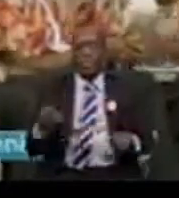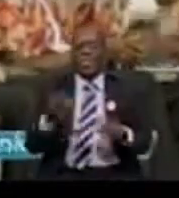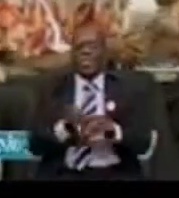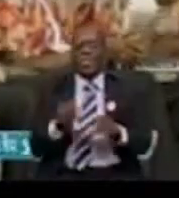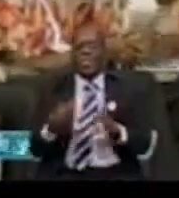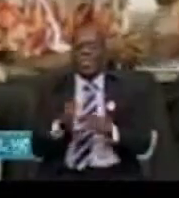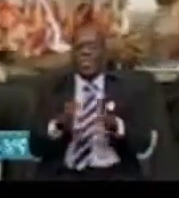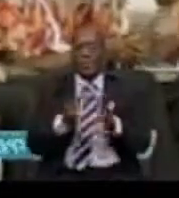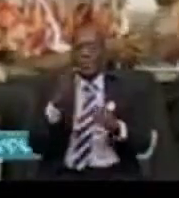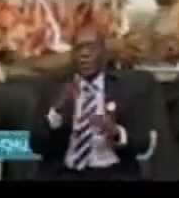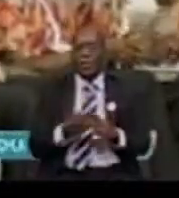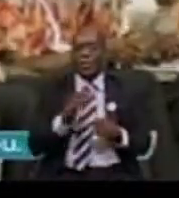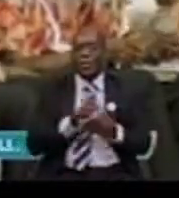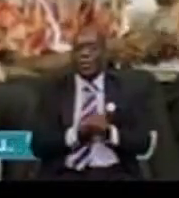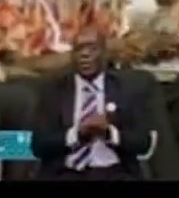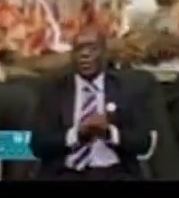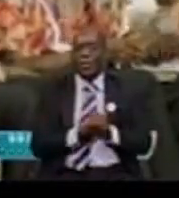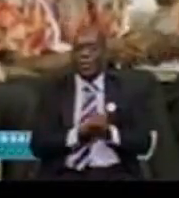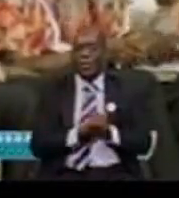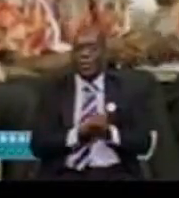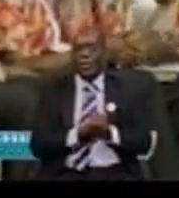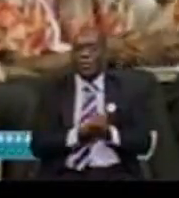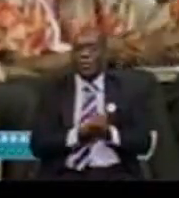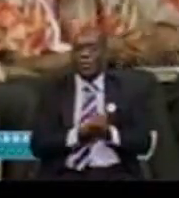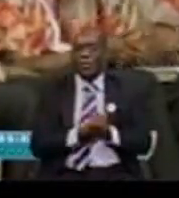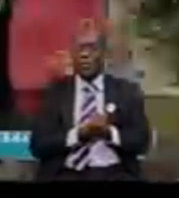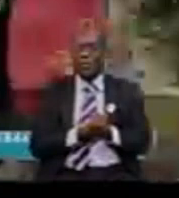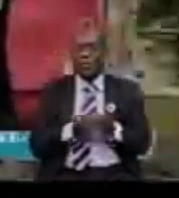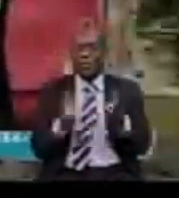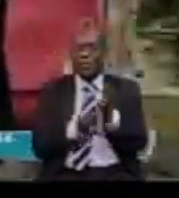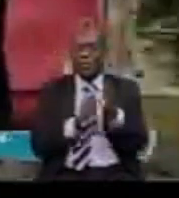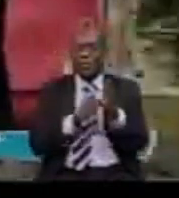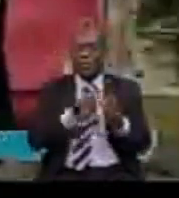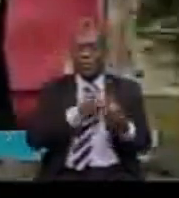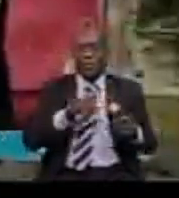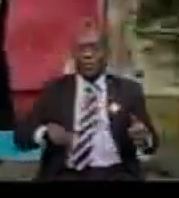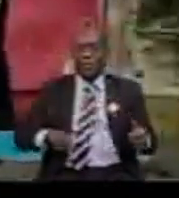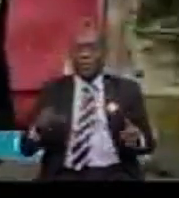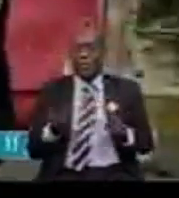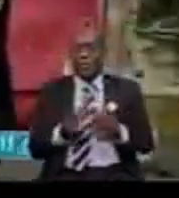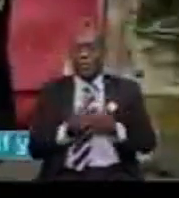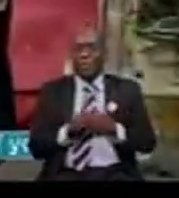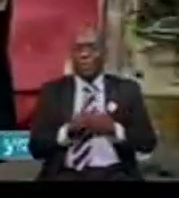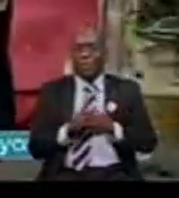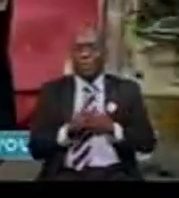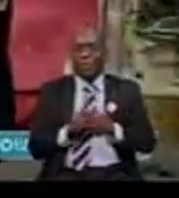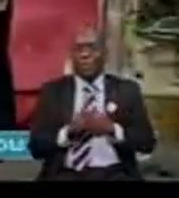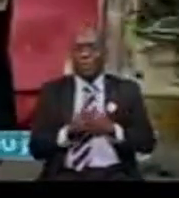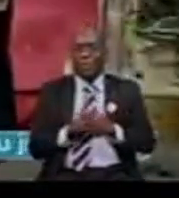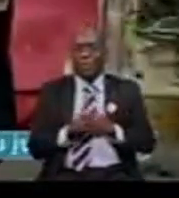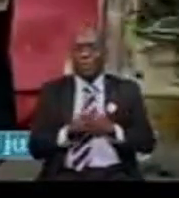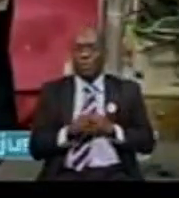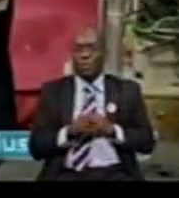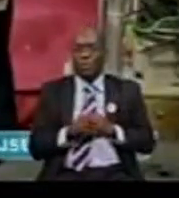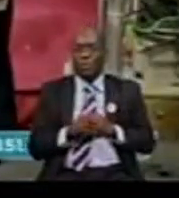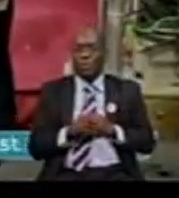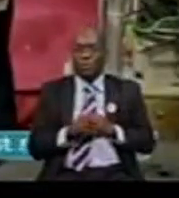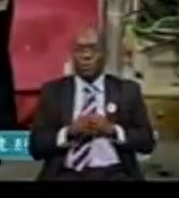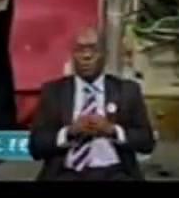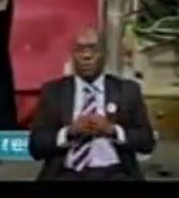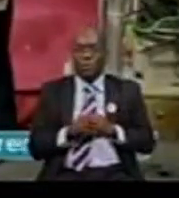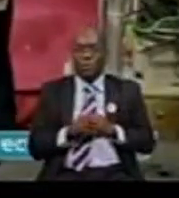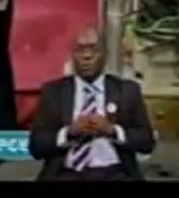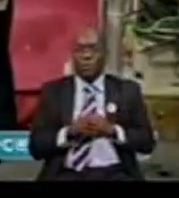Praise the Lord. Hallelujah. Praise the living Jesus. Mo dupe fun gbalẹ okan mi. So mo gbọ